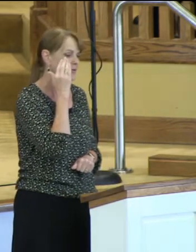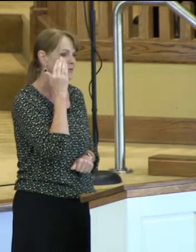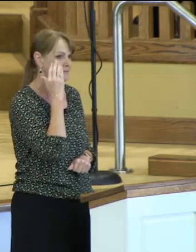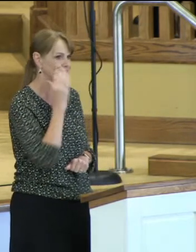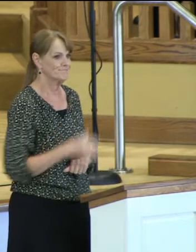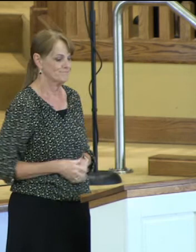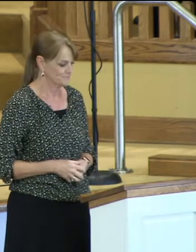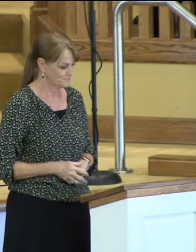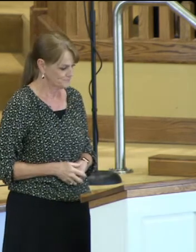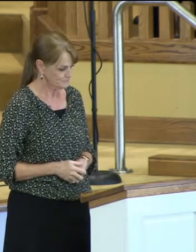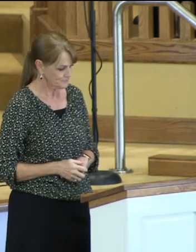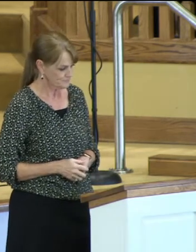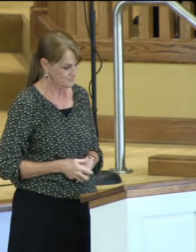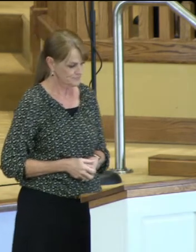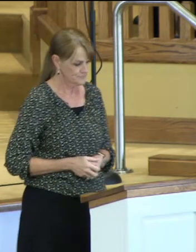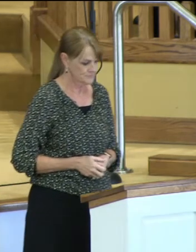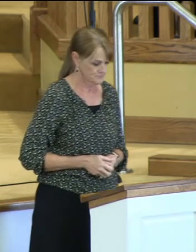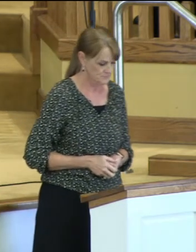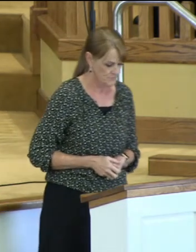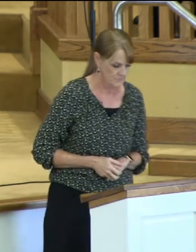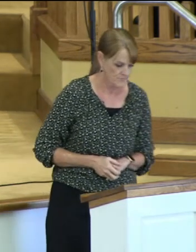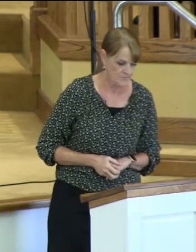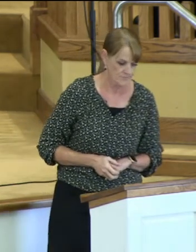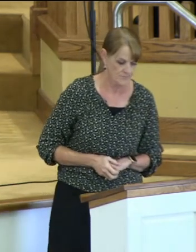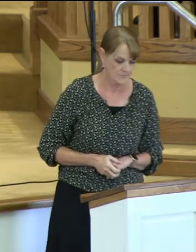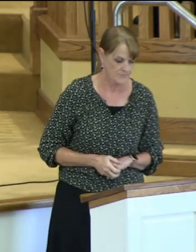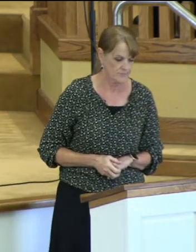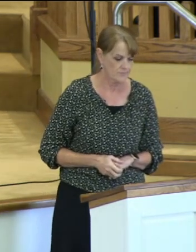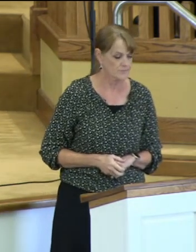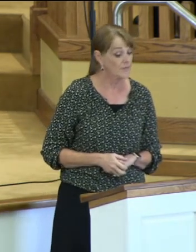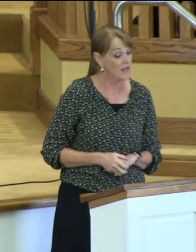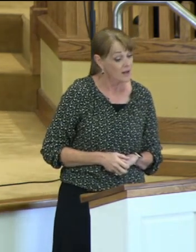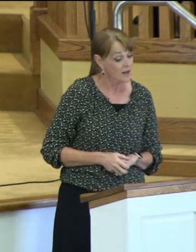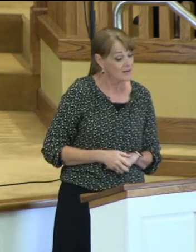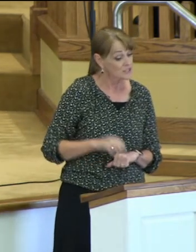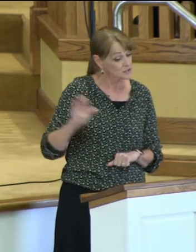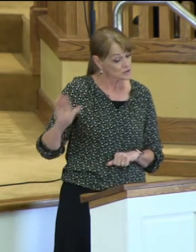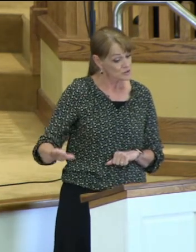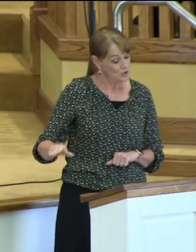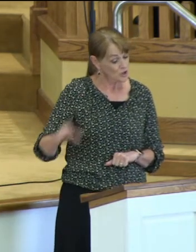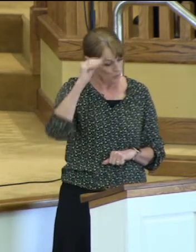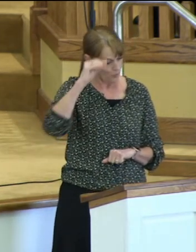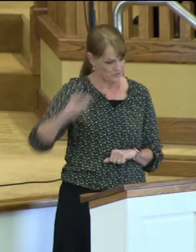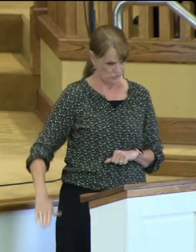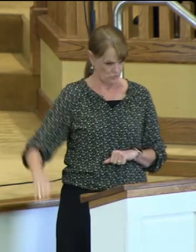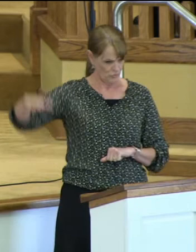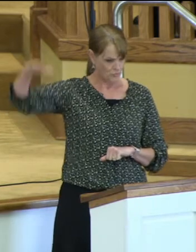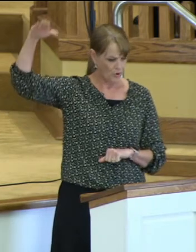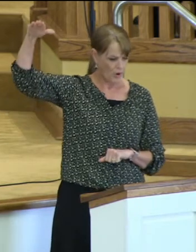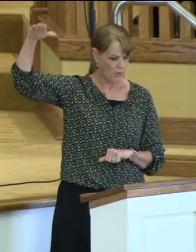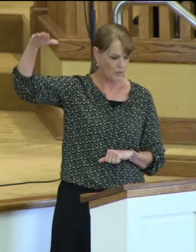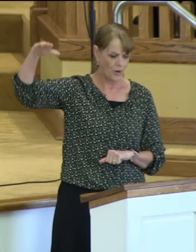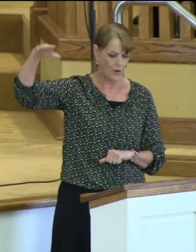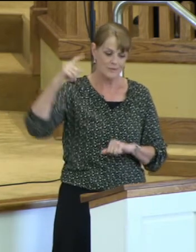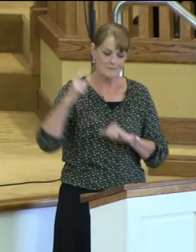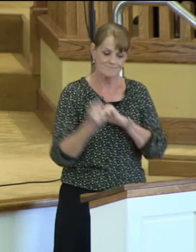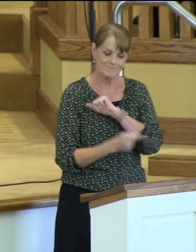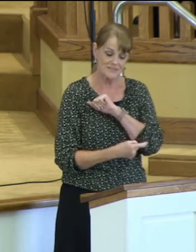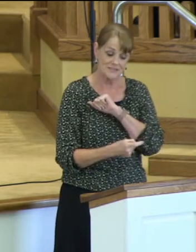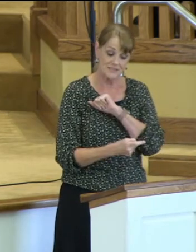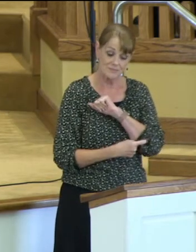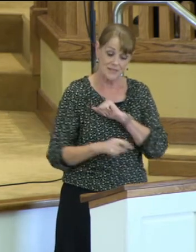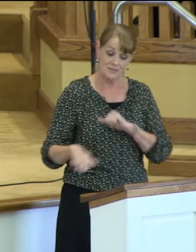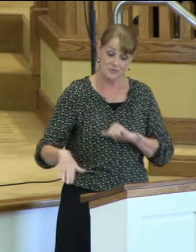I would." Well, little boys, they grow up and temptations grow